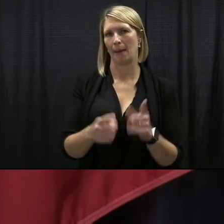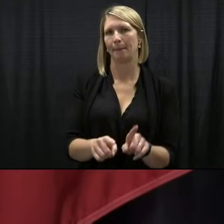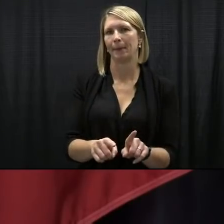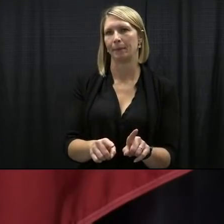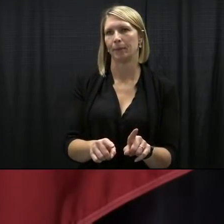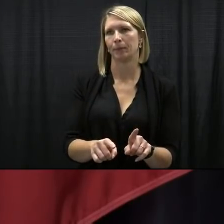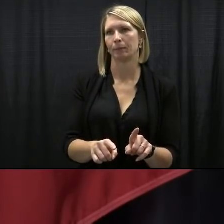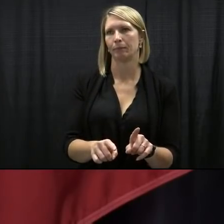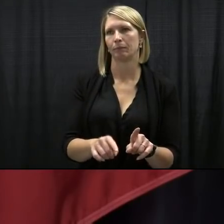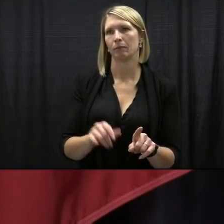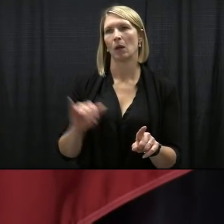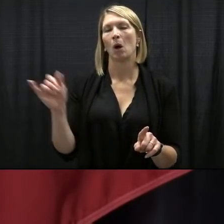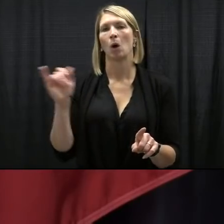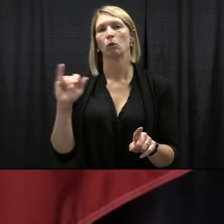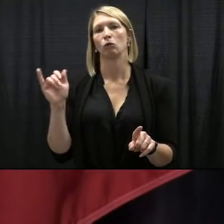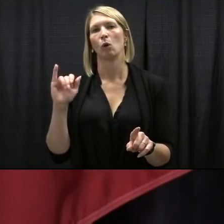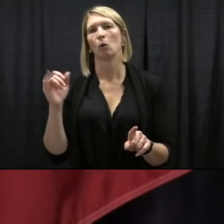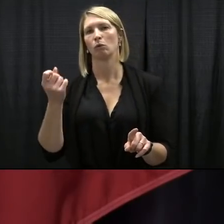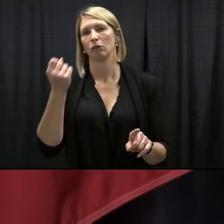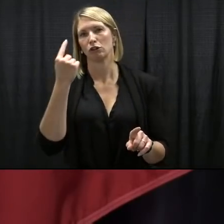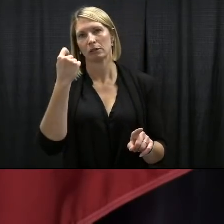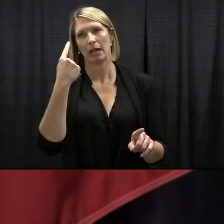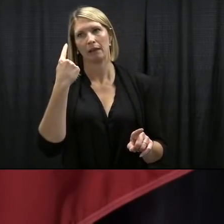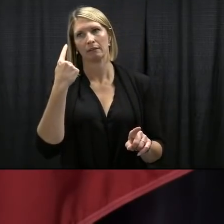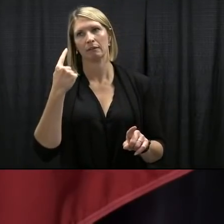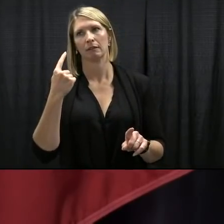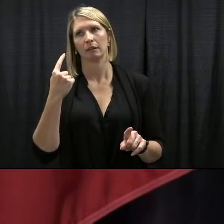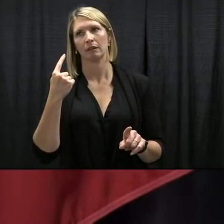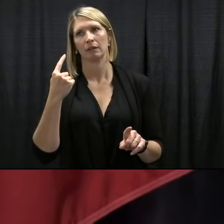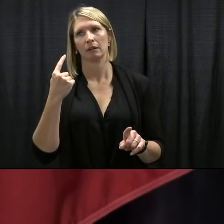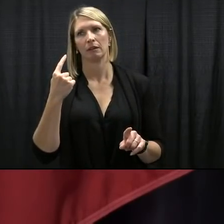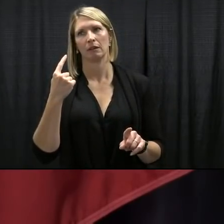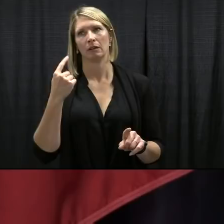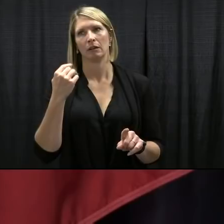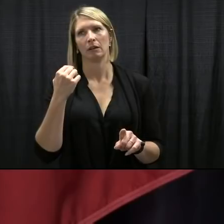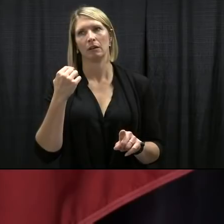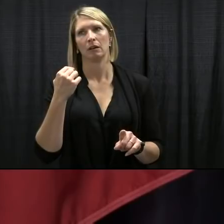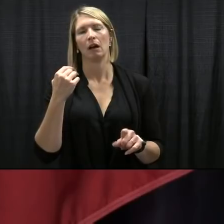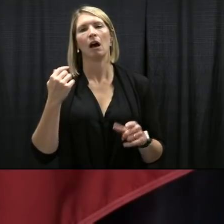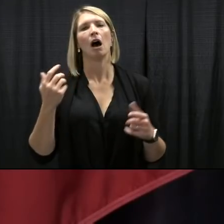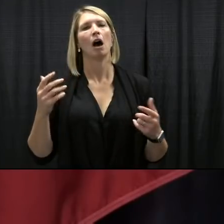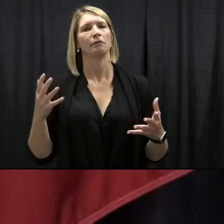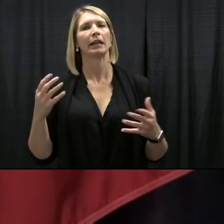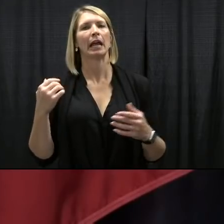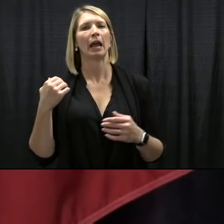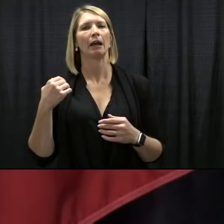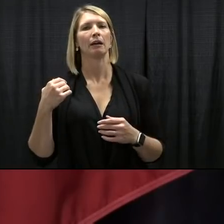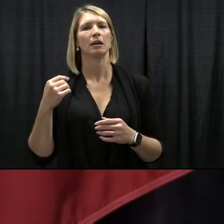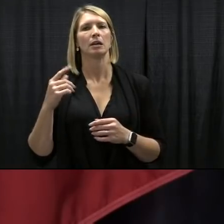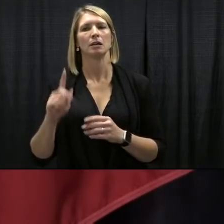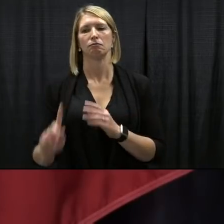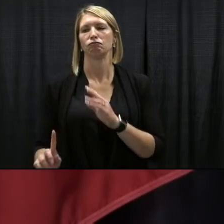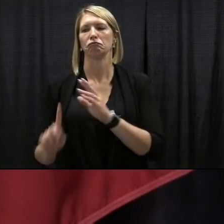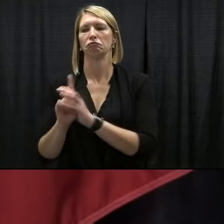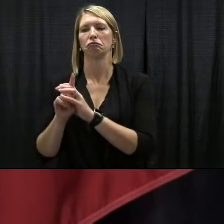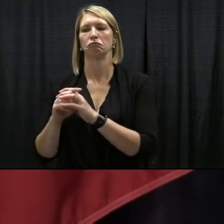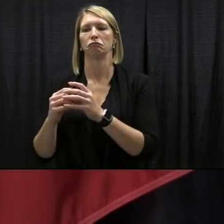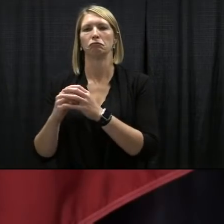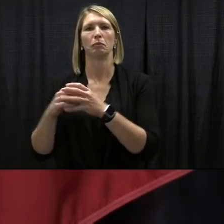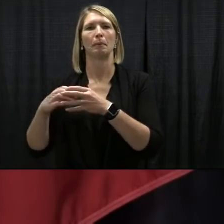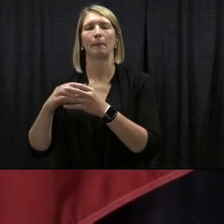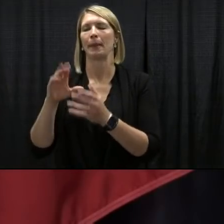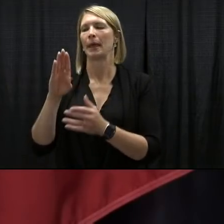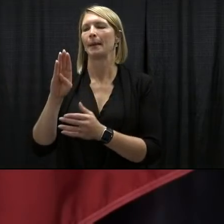and the very positive aspect of that. As you know, we did have an outbreak in a personal care home in the Bayvert region.